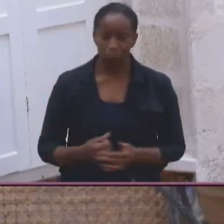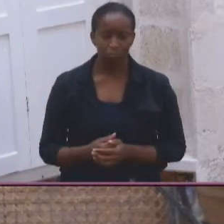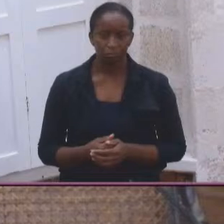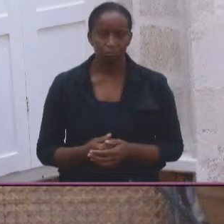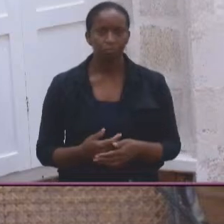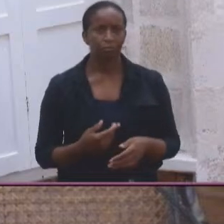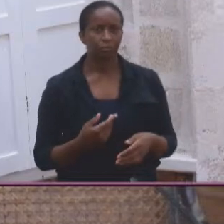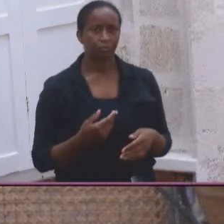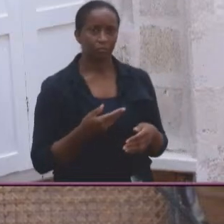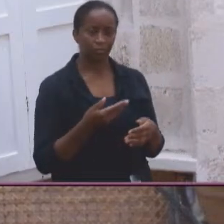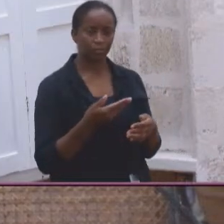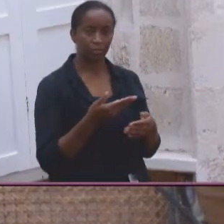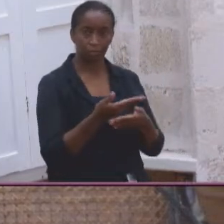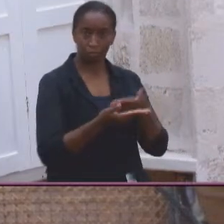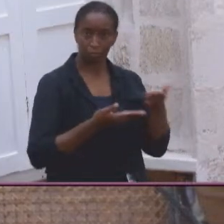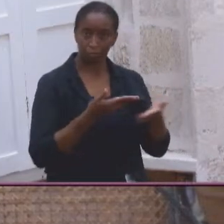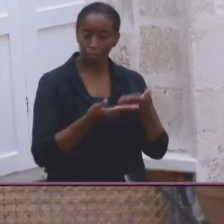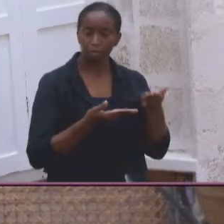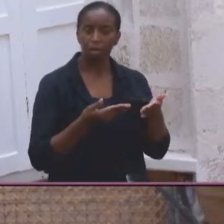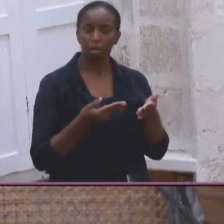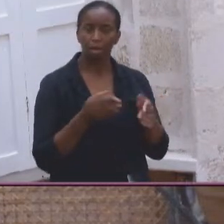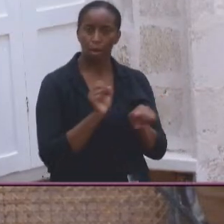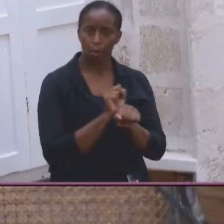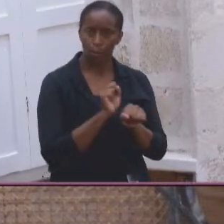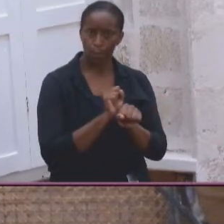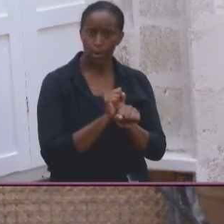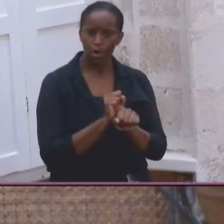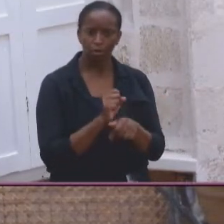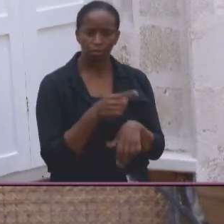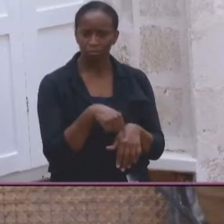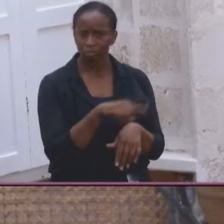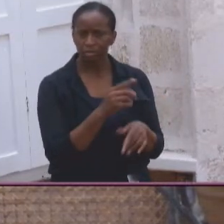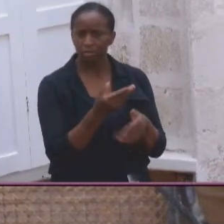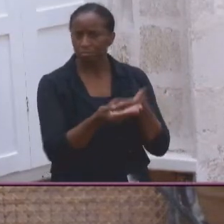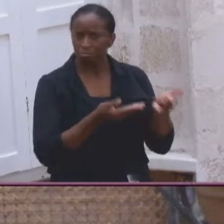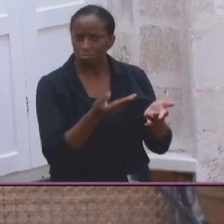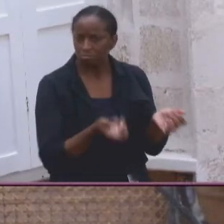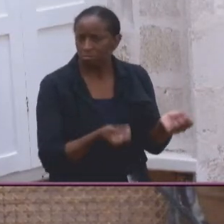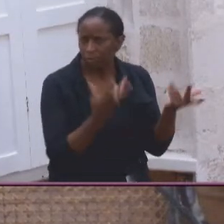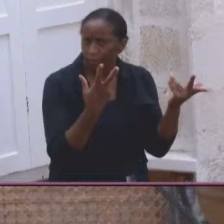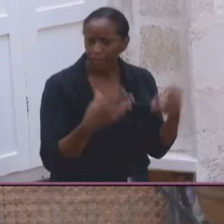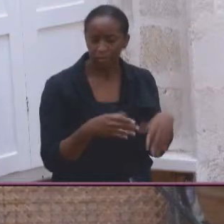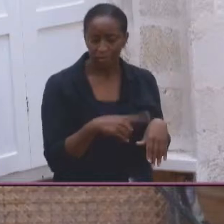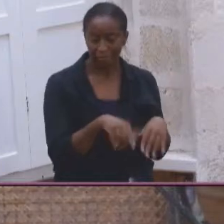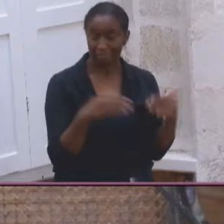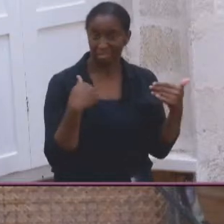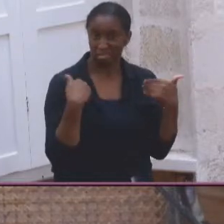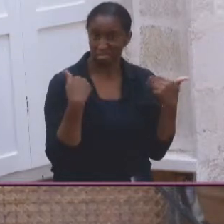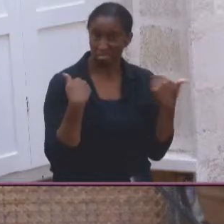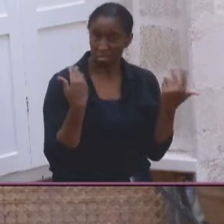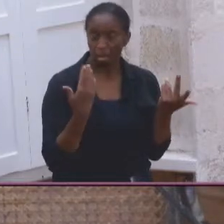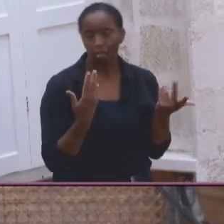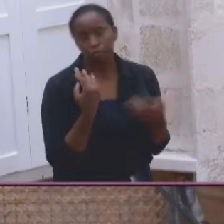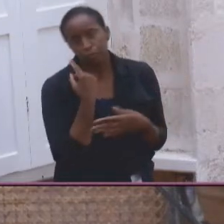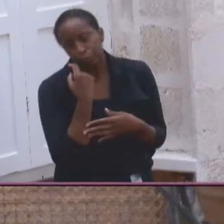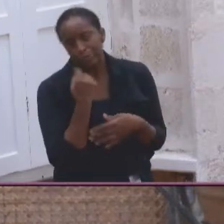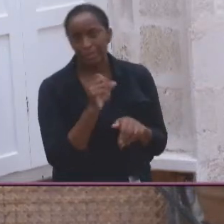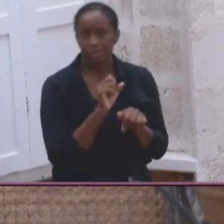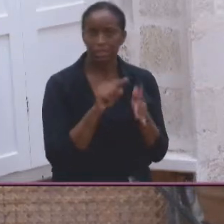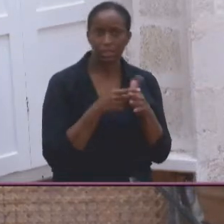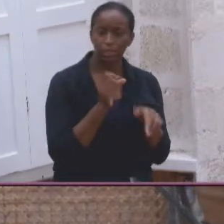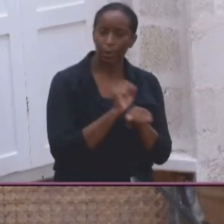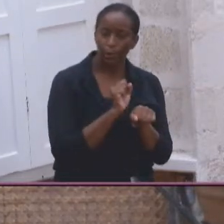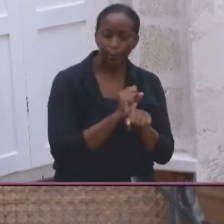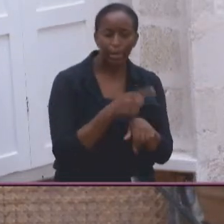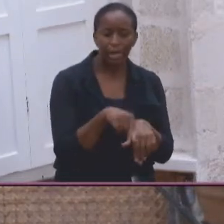the junior officers, the promotion of those health officers? Because if you burn out the same officers who